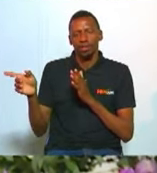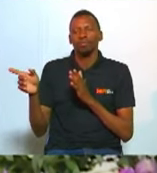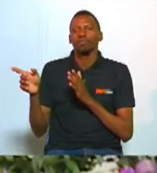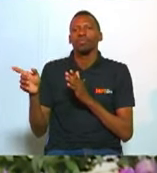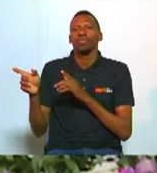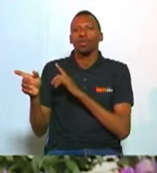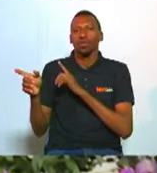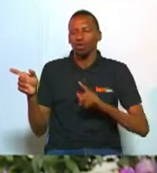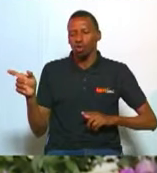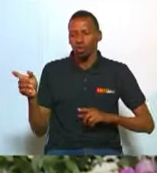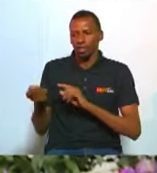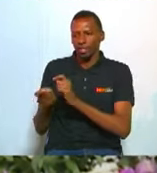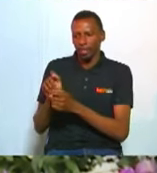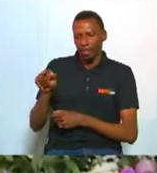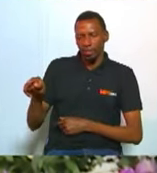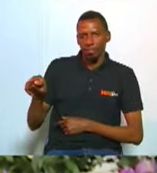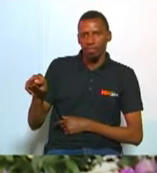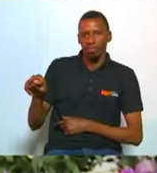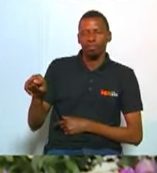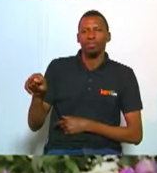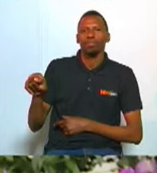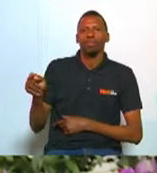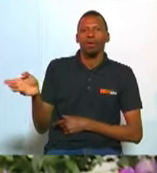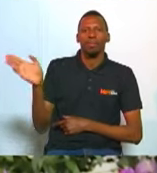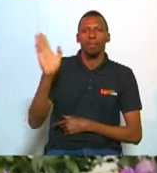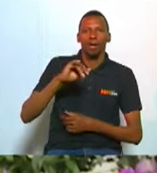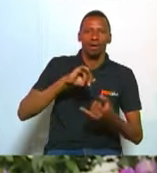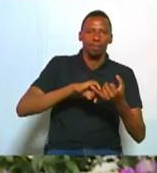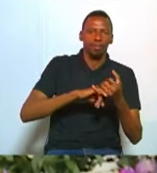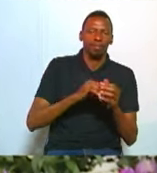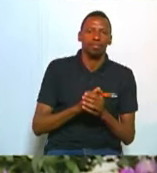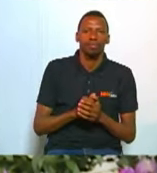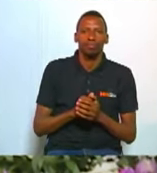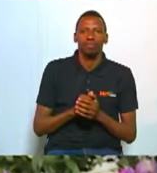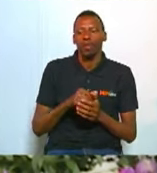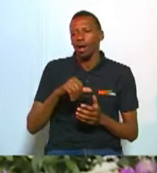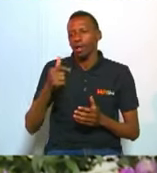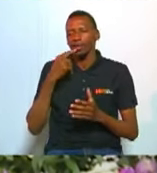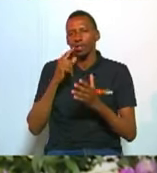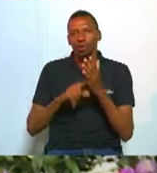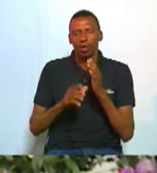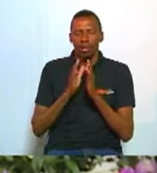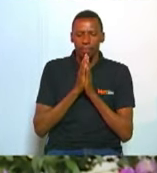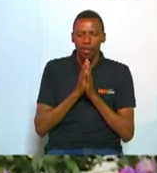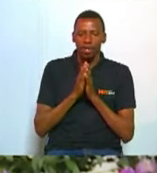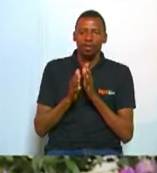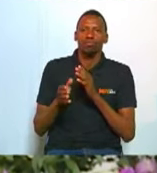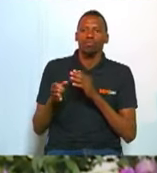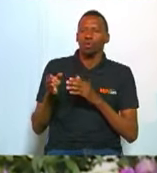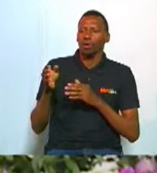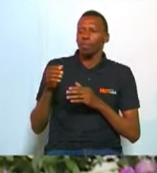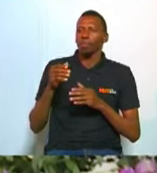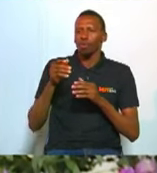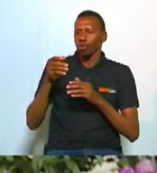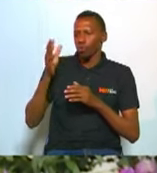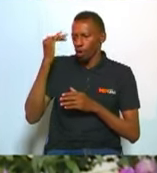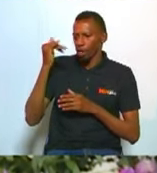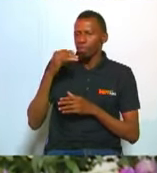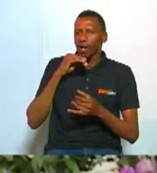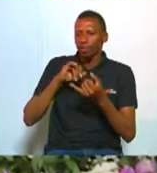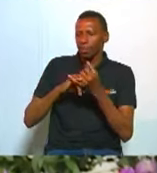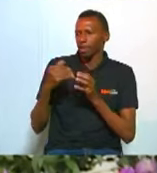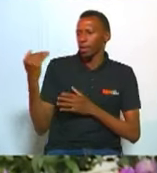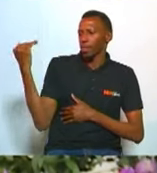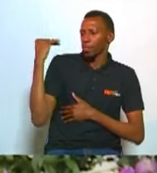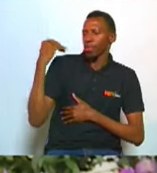may change my unfaithful husband. Pray that the Lord may bless my friend who has been married for